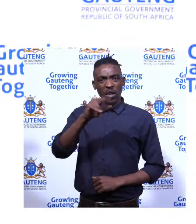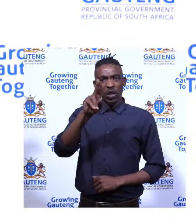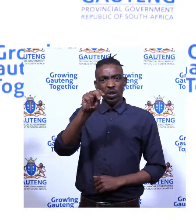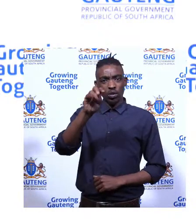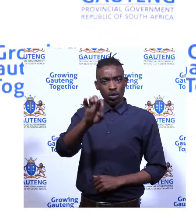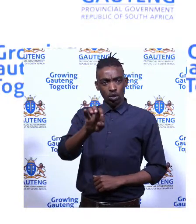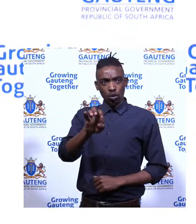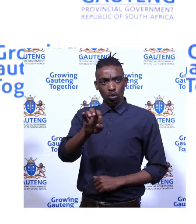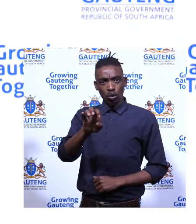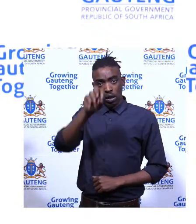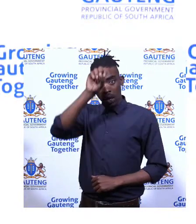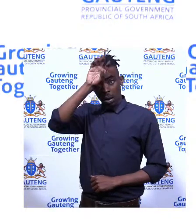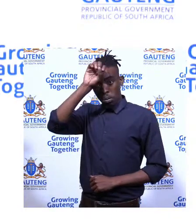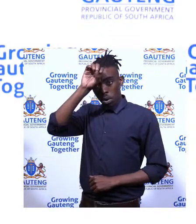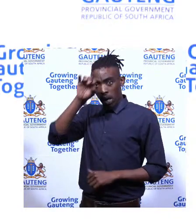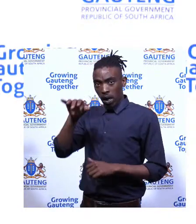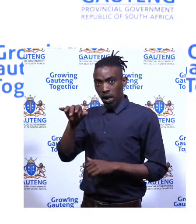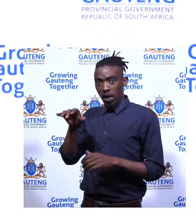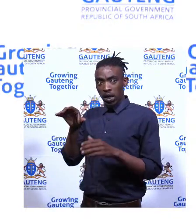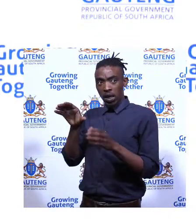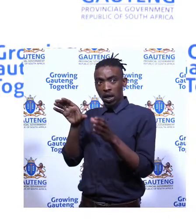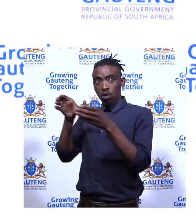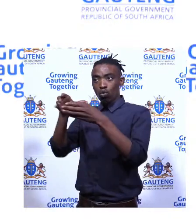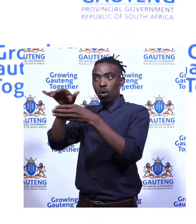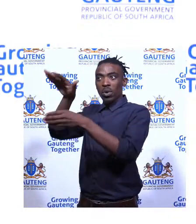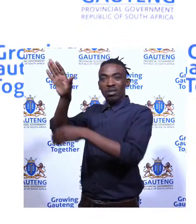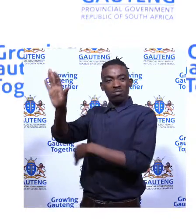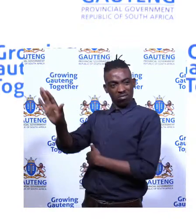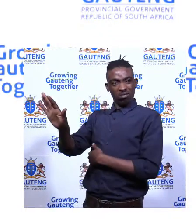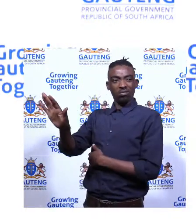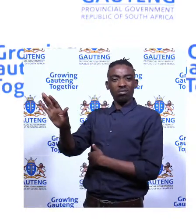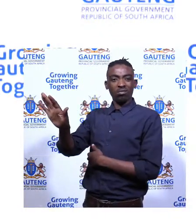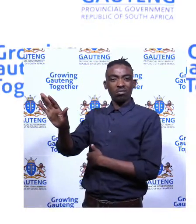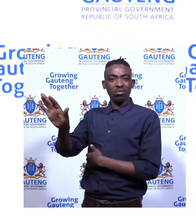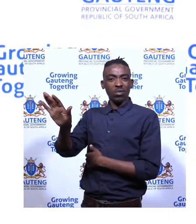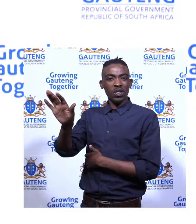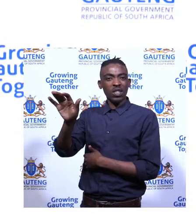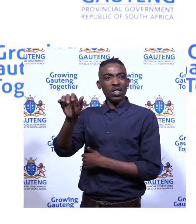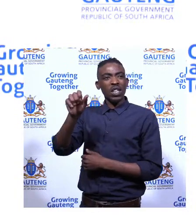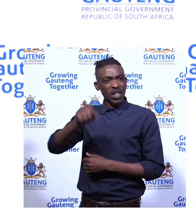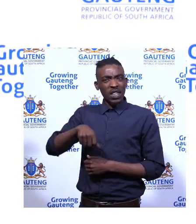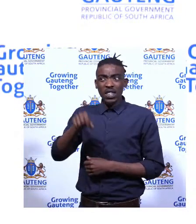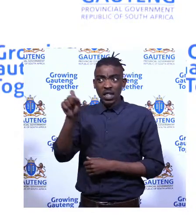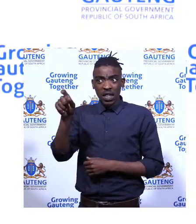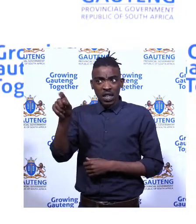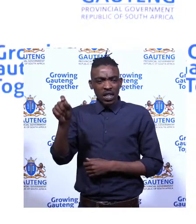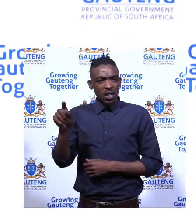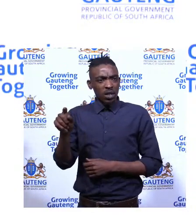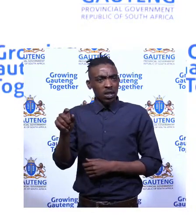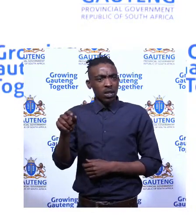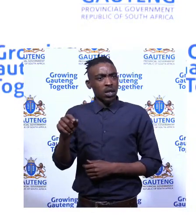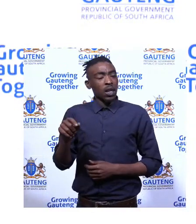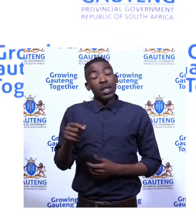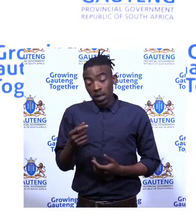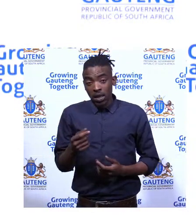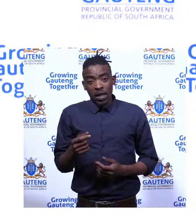was happening in the mining sector. And the mining sector in this province contributed significantly to the